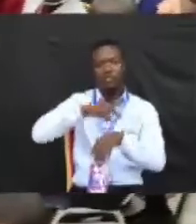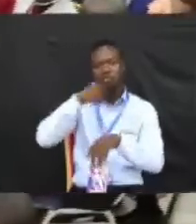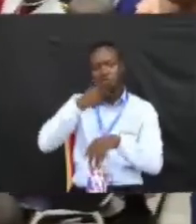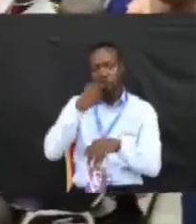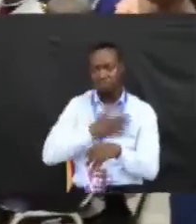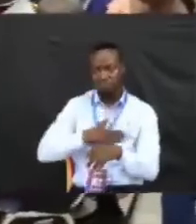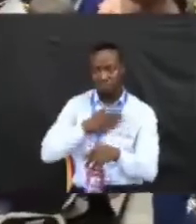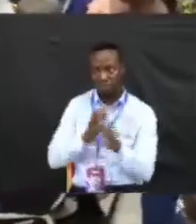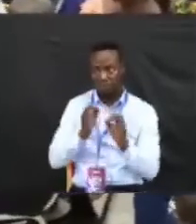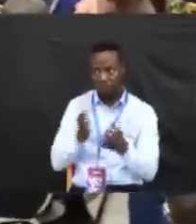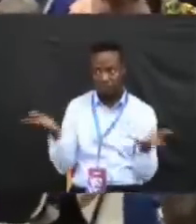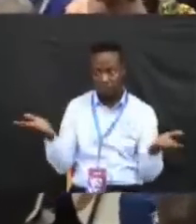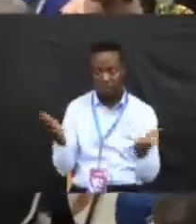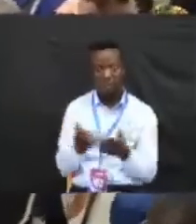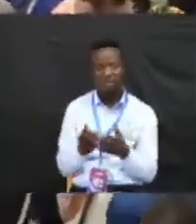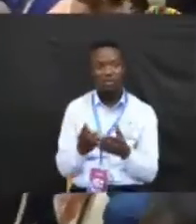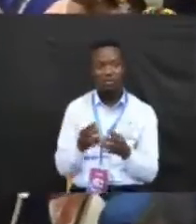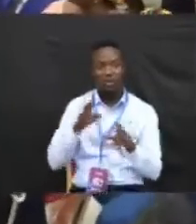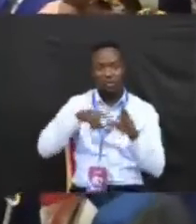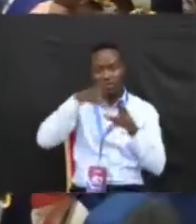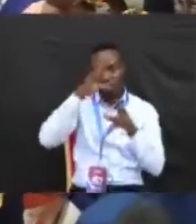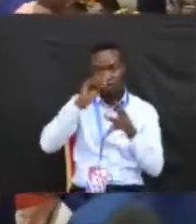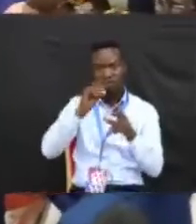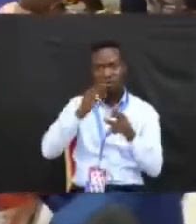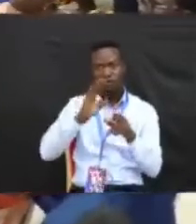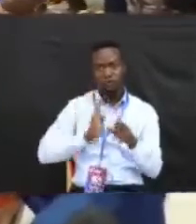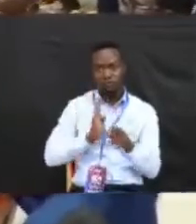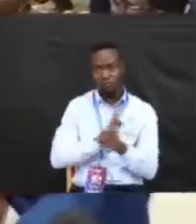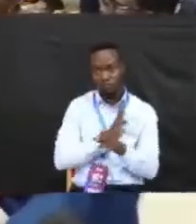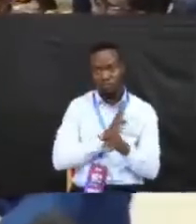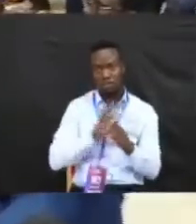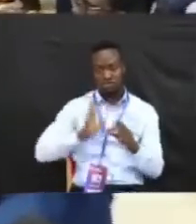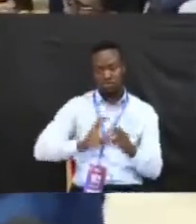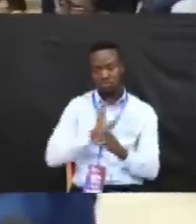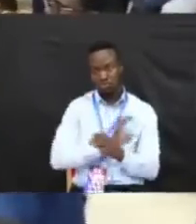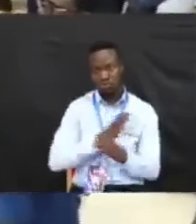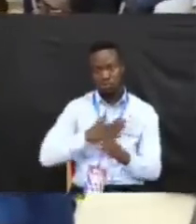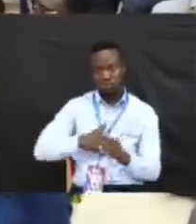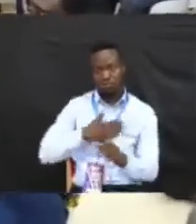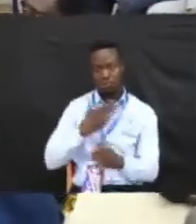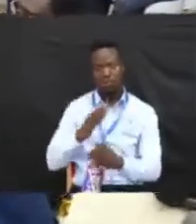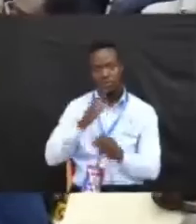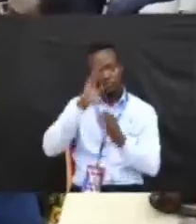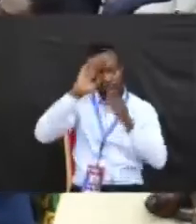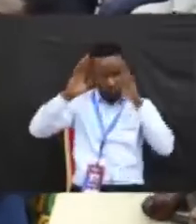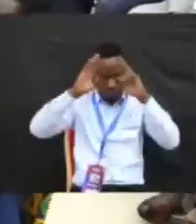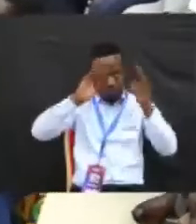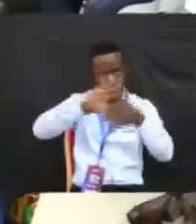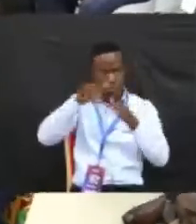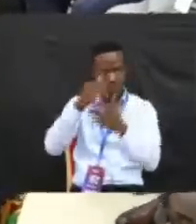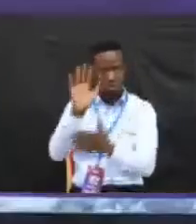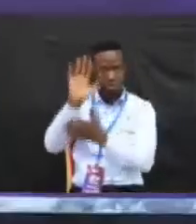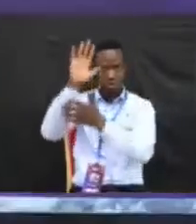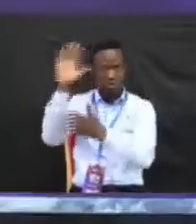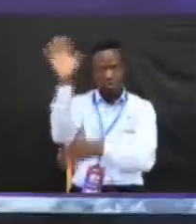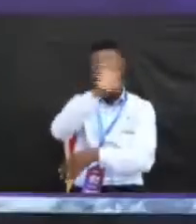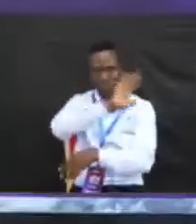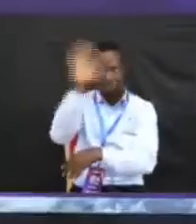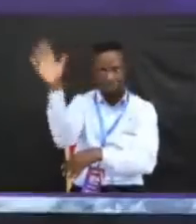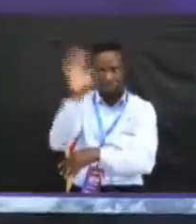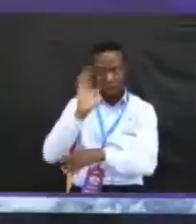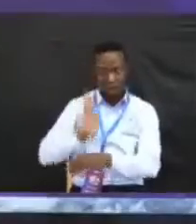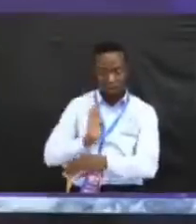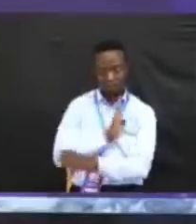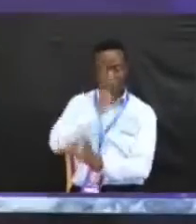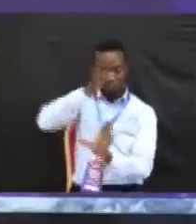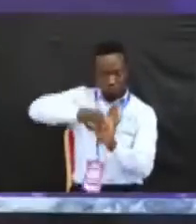are around uh chairman of or a board committee, please, you are duly acknowledged. Let me see you by hand. We want to redeem